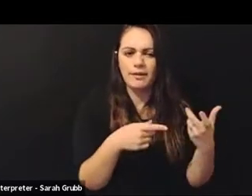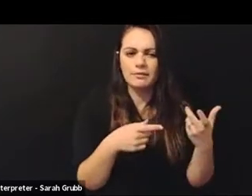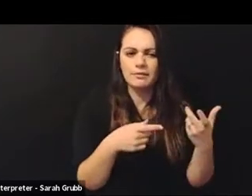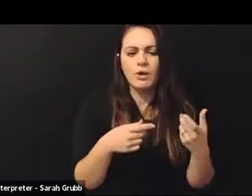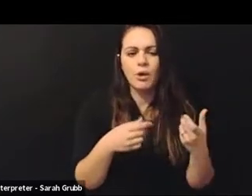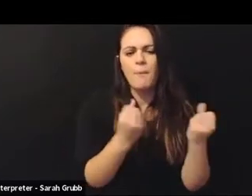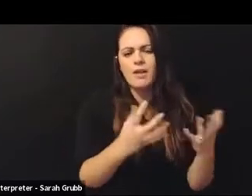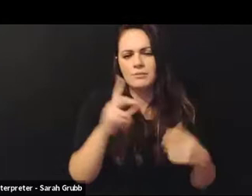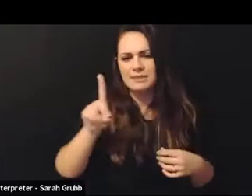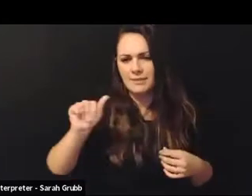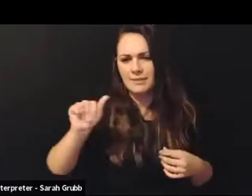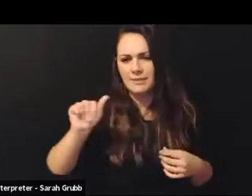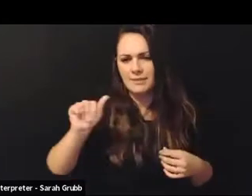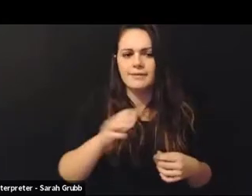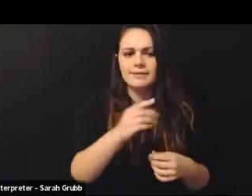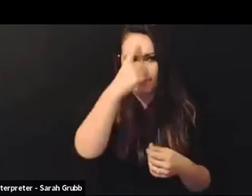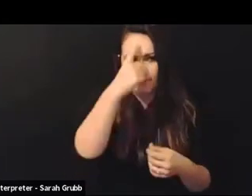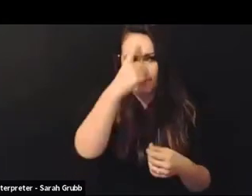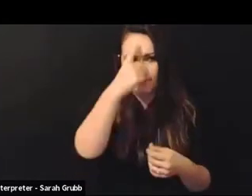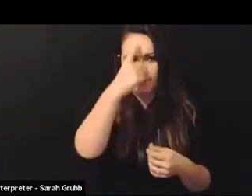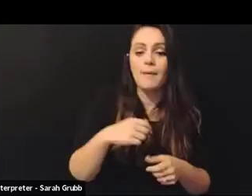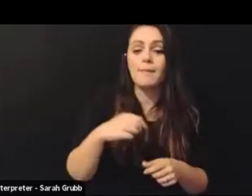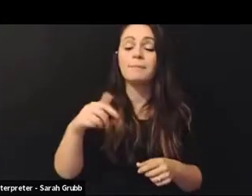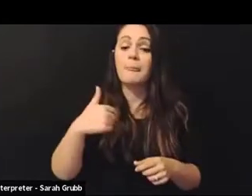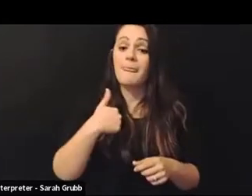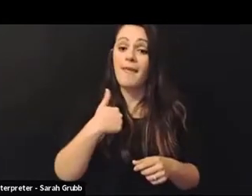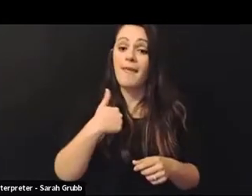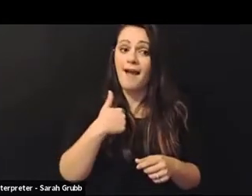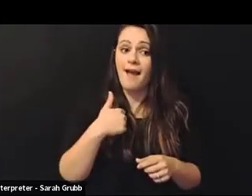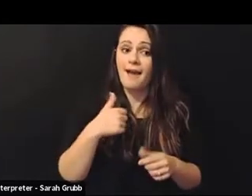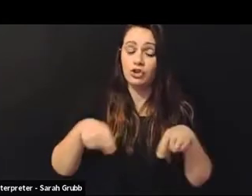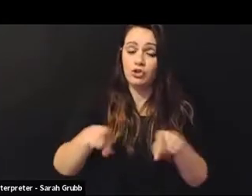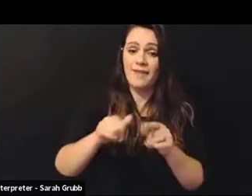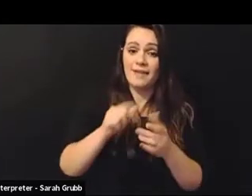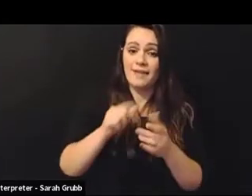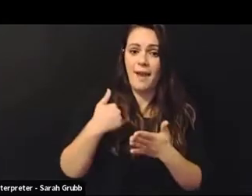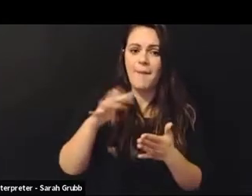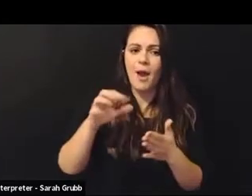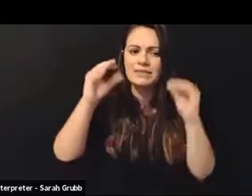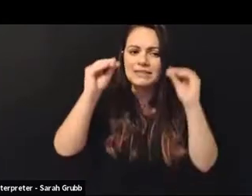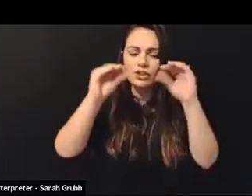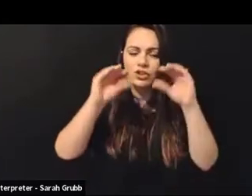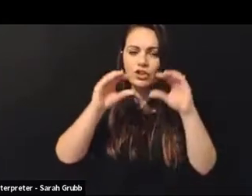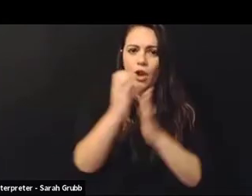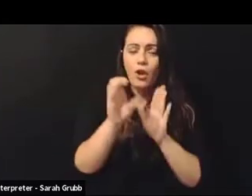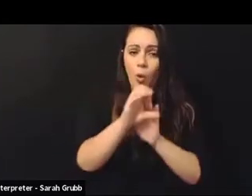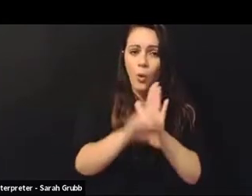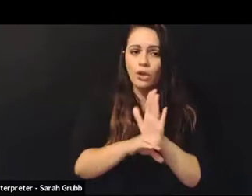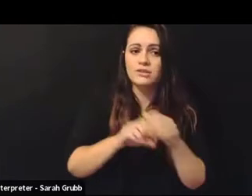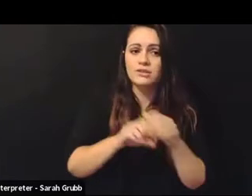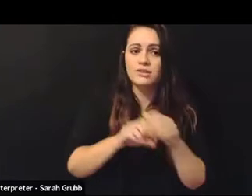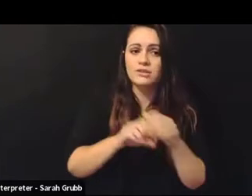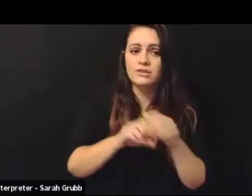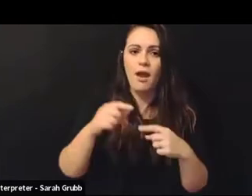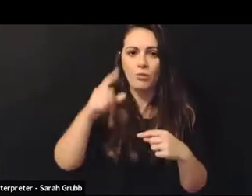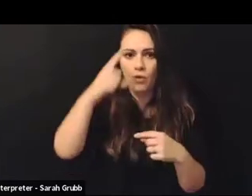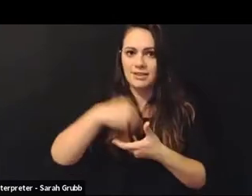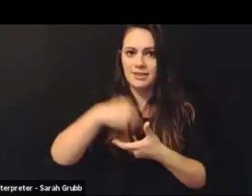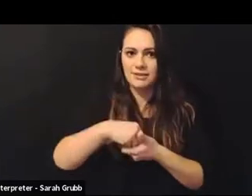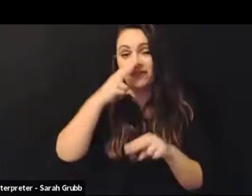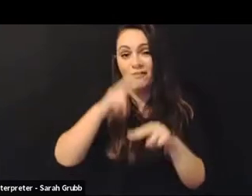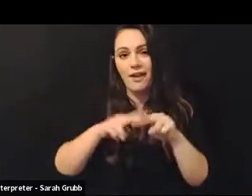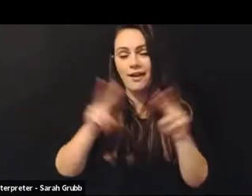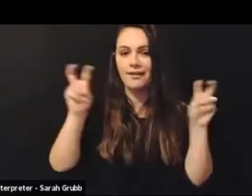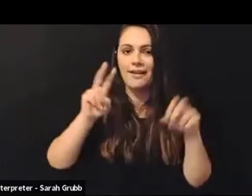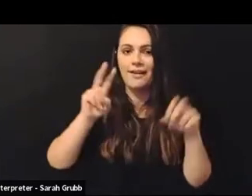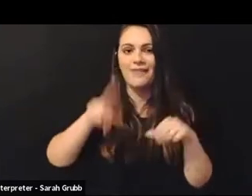autism. And I was teaching a course on autism, and it was a super fun course. It was called The Nature of Autism. And it was